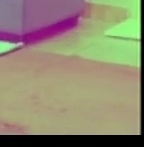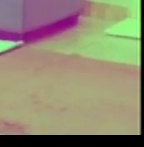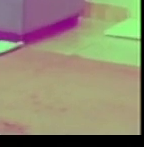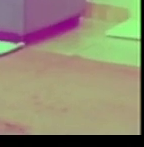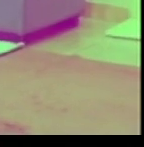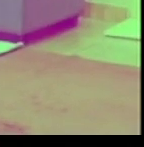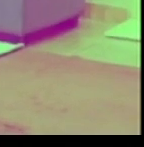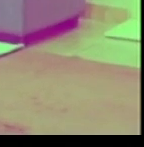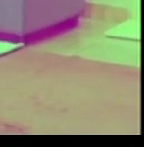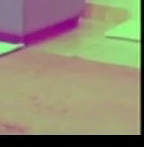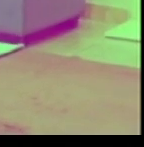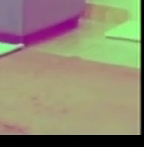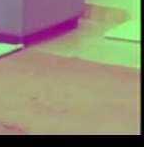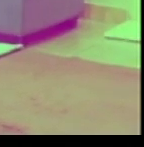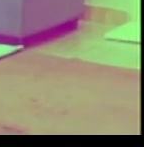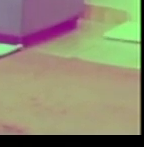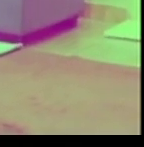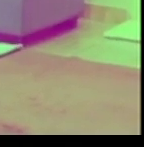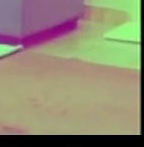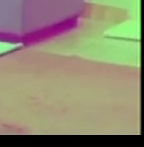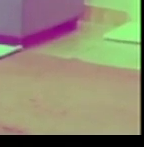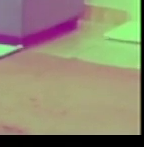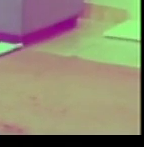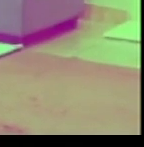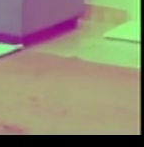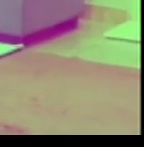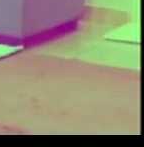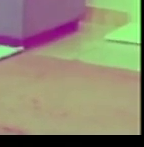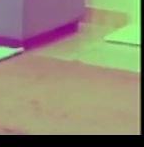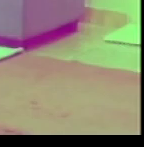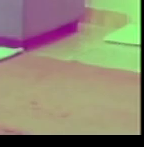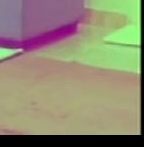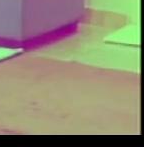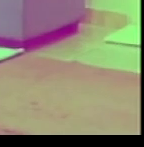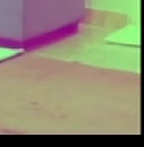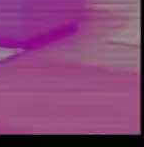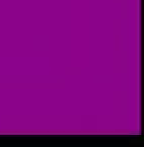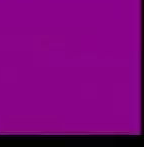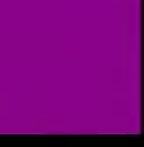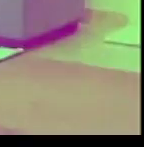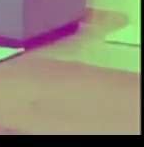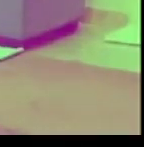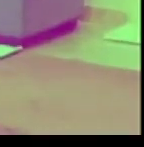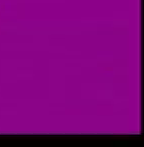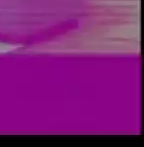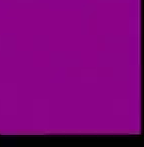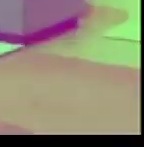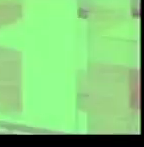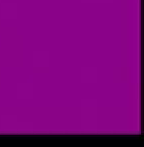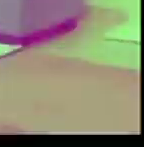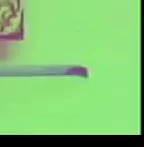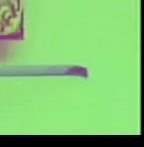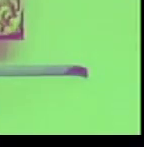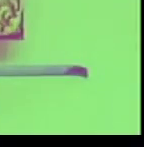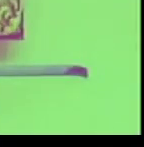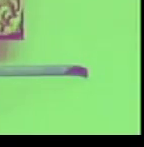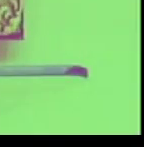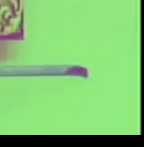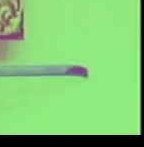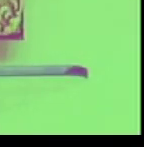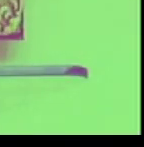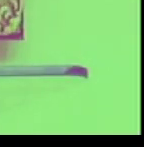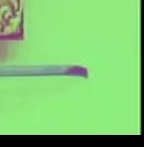COVID-19, Delta, Omicron, whichever one. The Lord preserved you and I. The Lord protected you and I. Let's lift up our voices